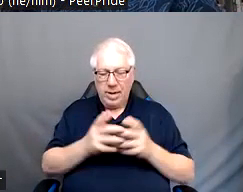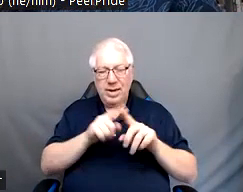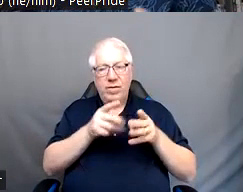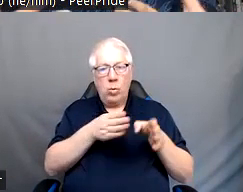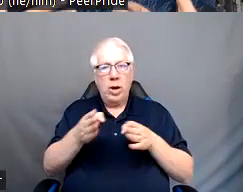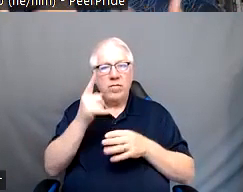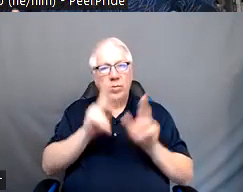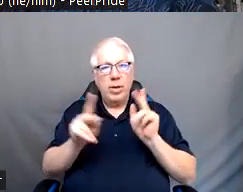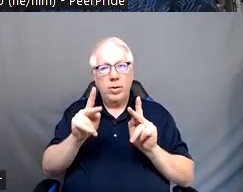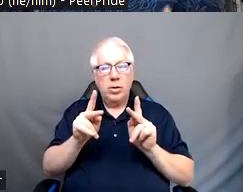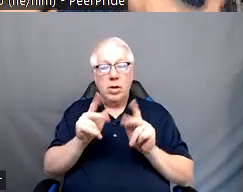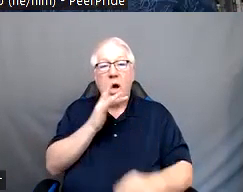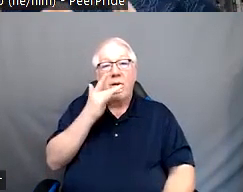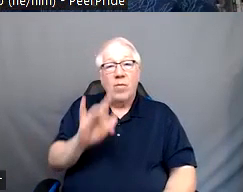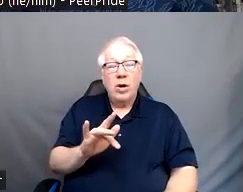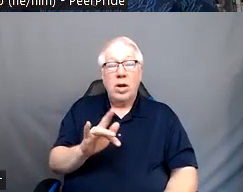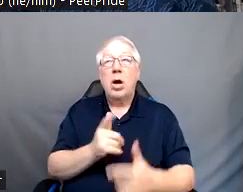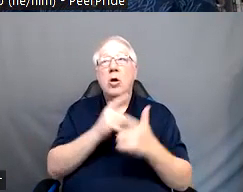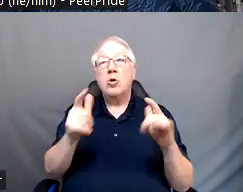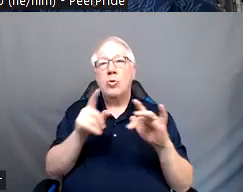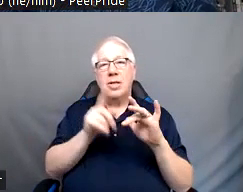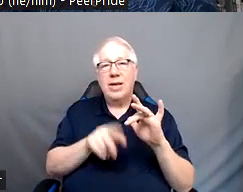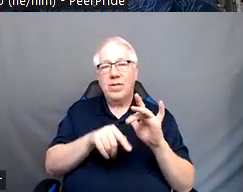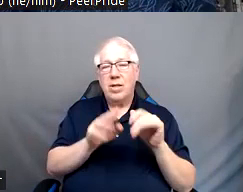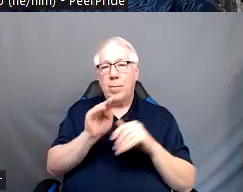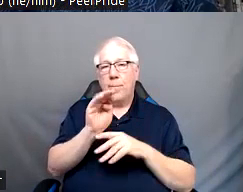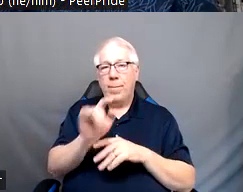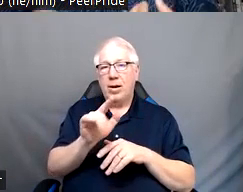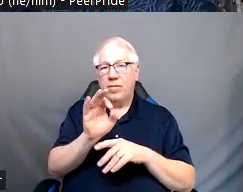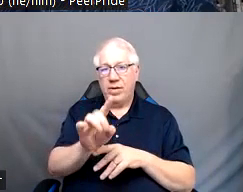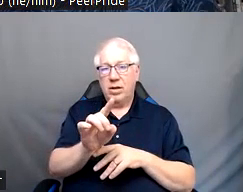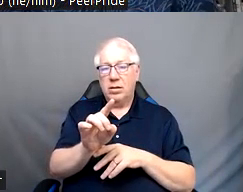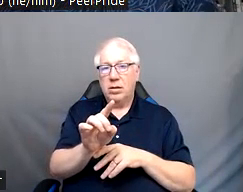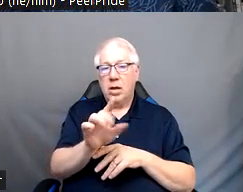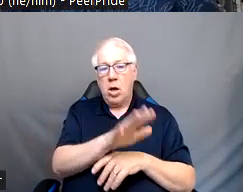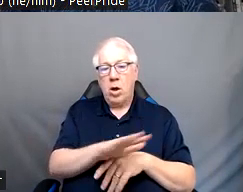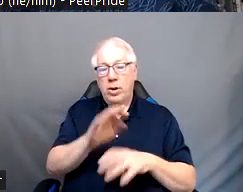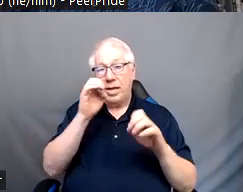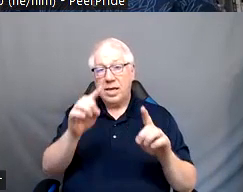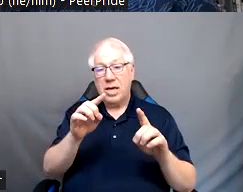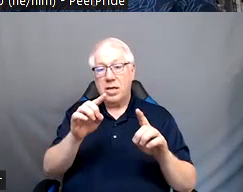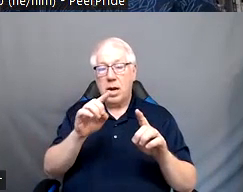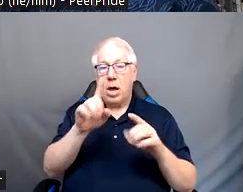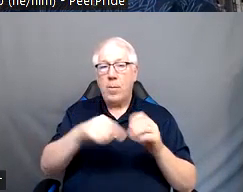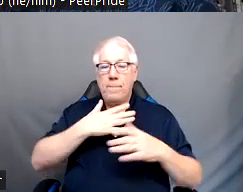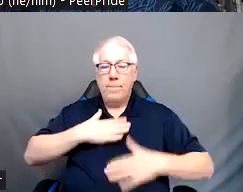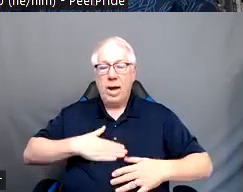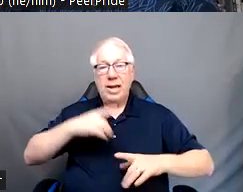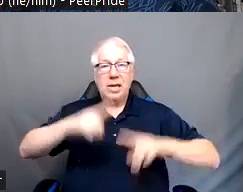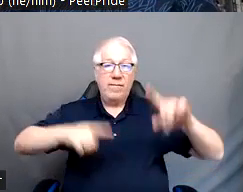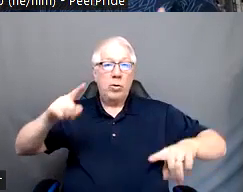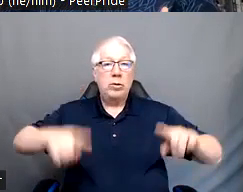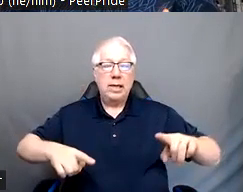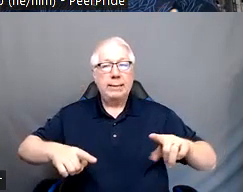people. And there's unfortunately a huge deficit in the medical field around education around body diversity,